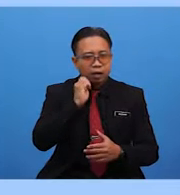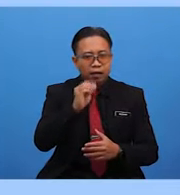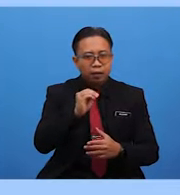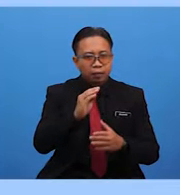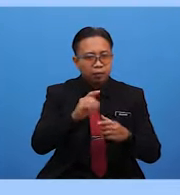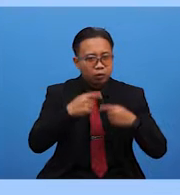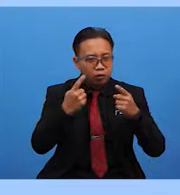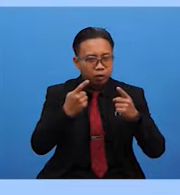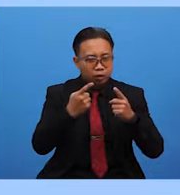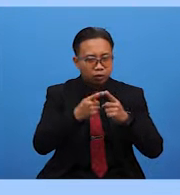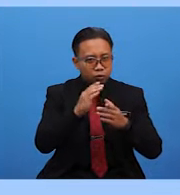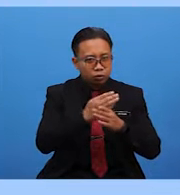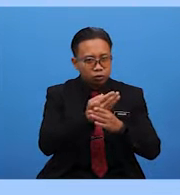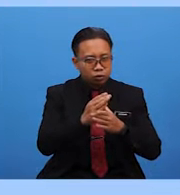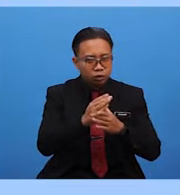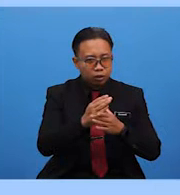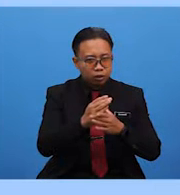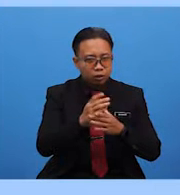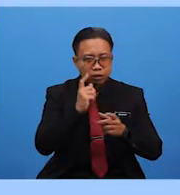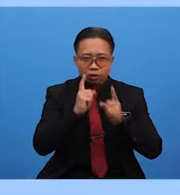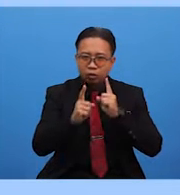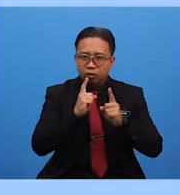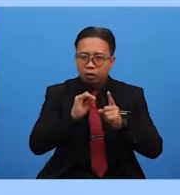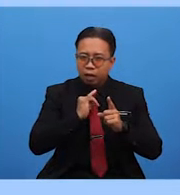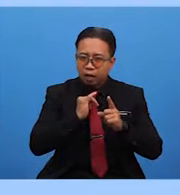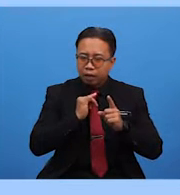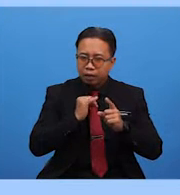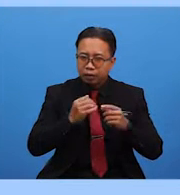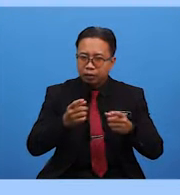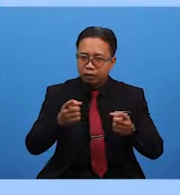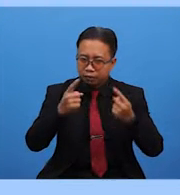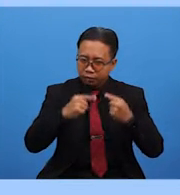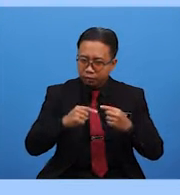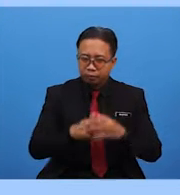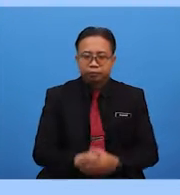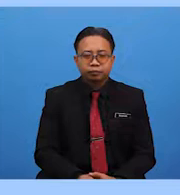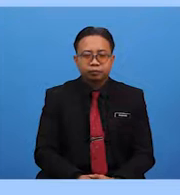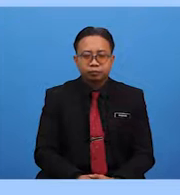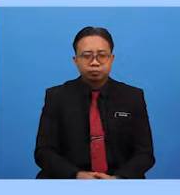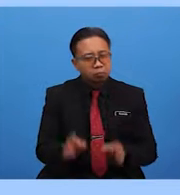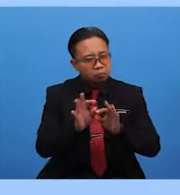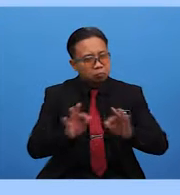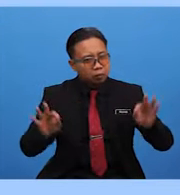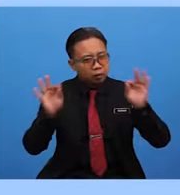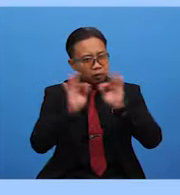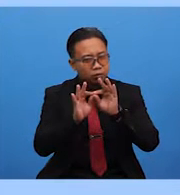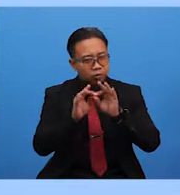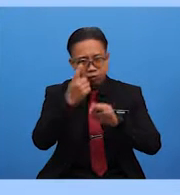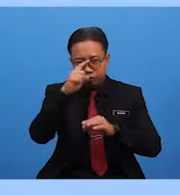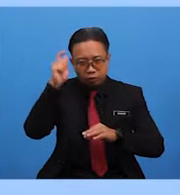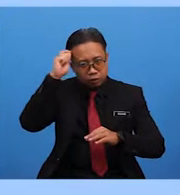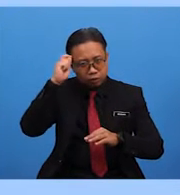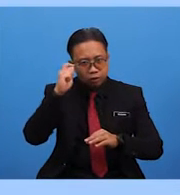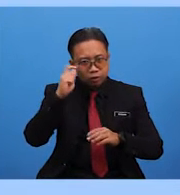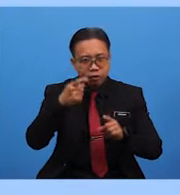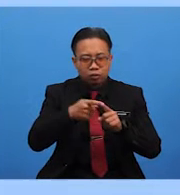some of the tips from a talk I recently attended. First and foremost, it is important for